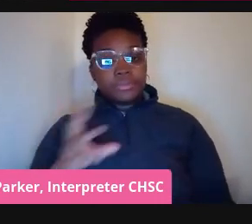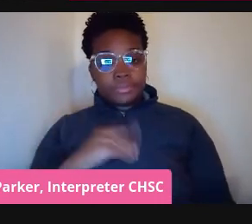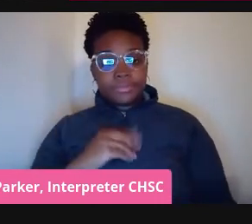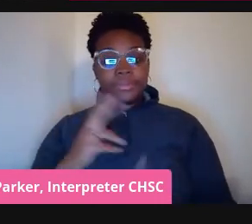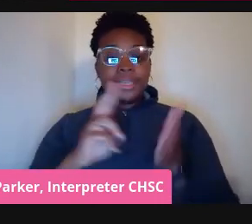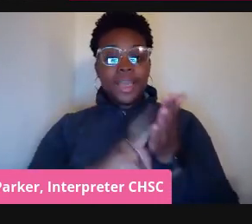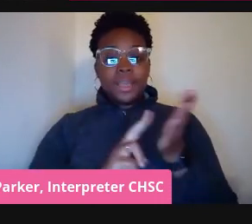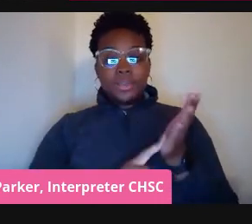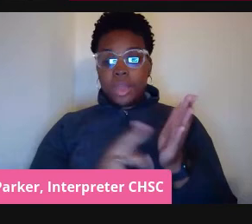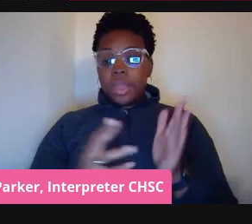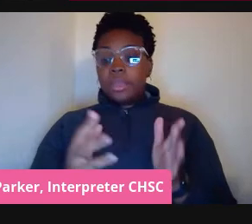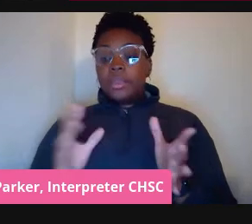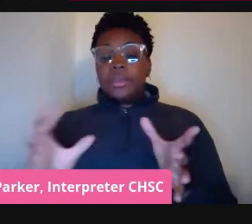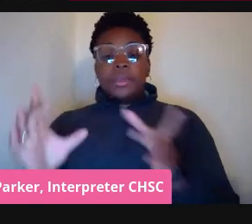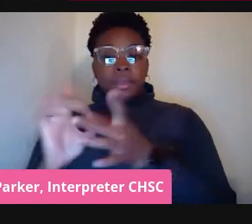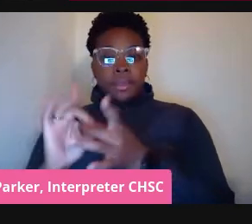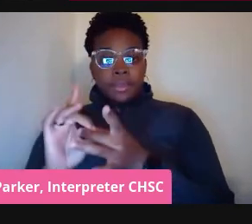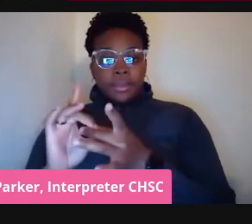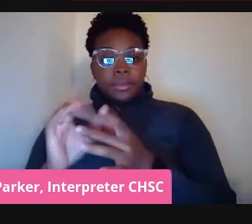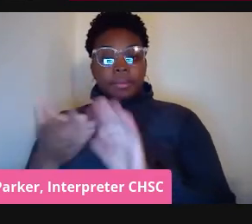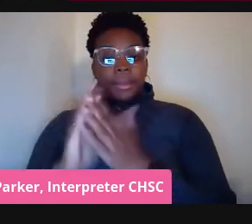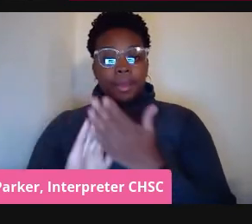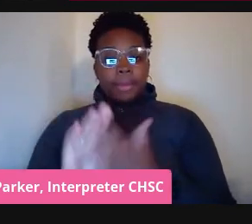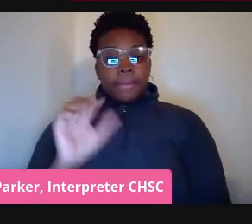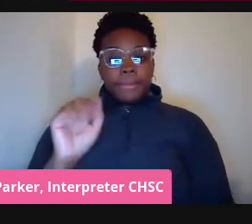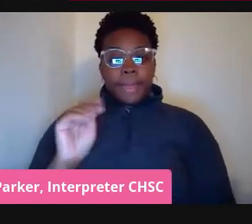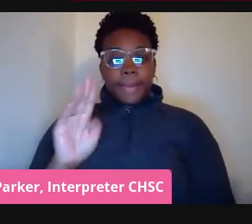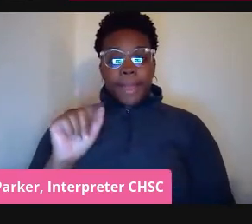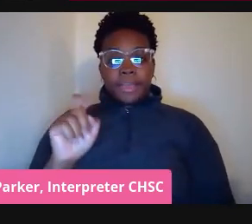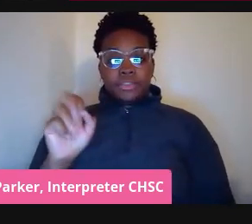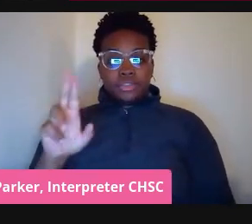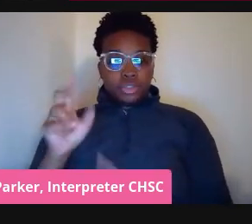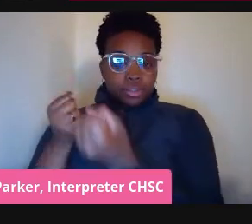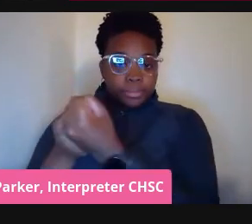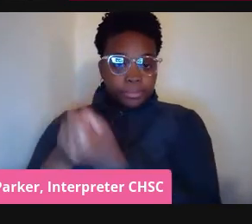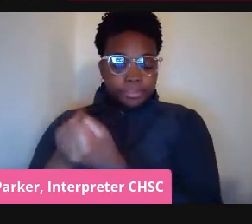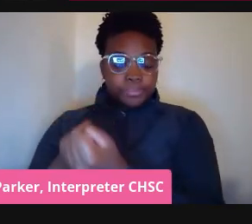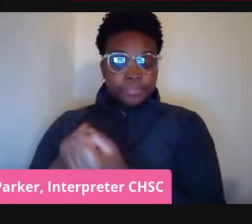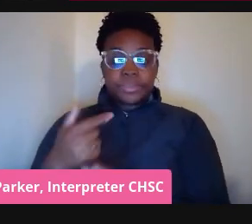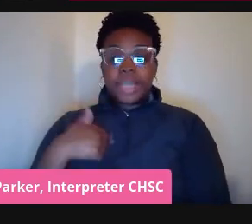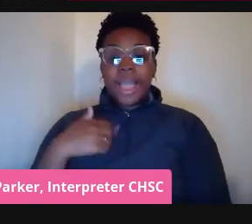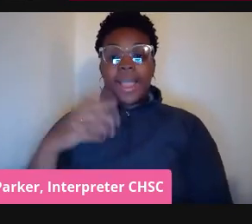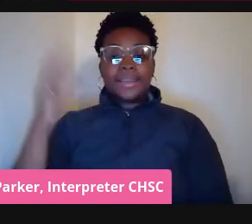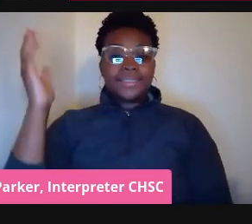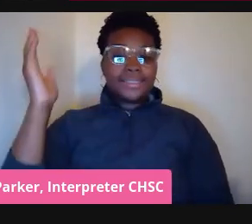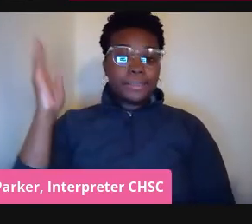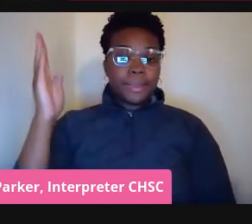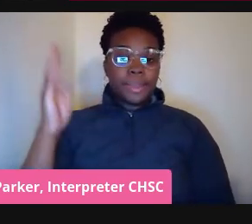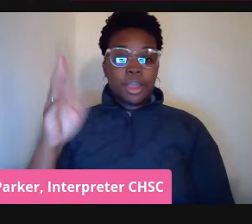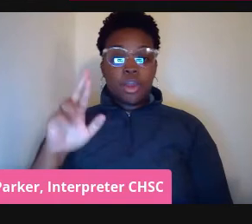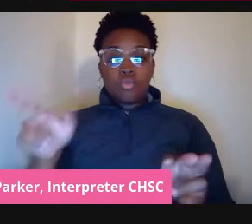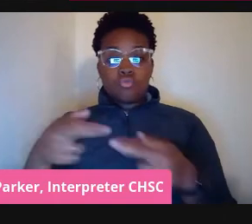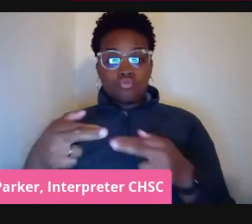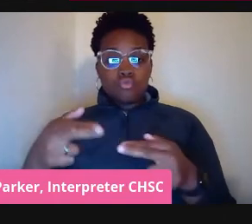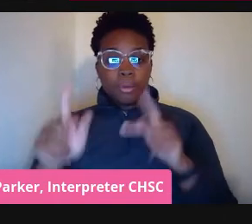an ambassador. And through that, I've been able to speak to roomfuls of people carefully